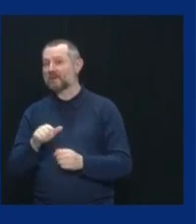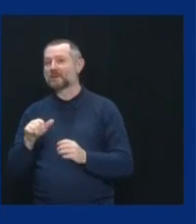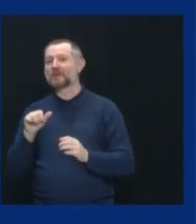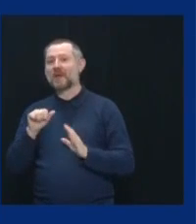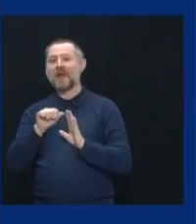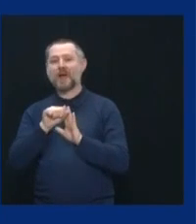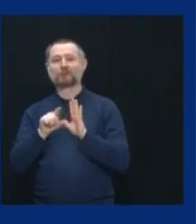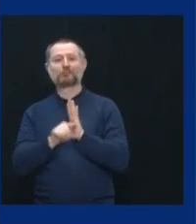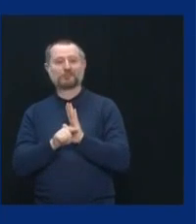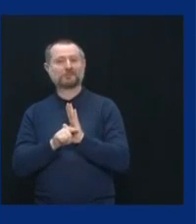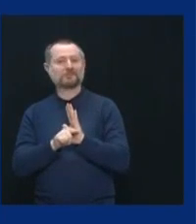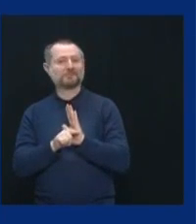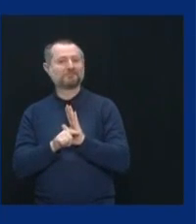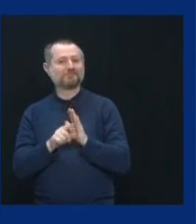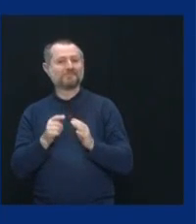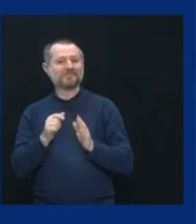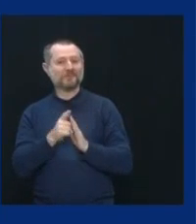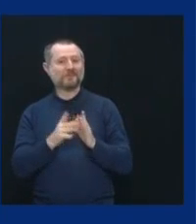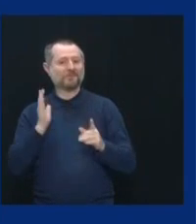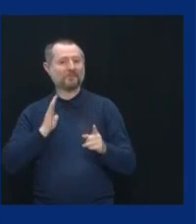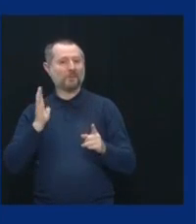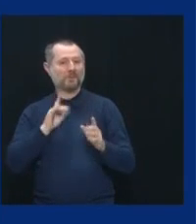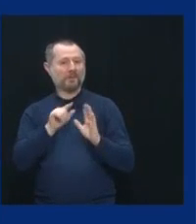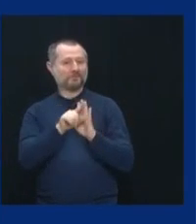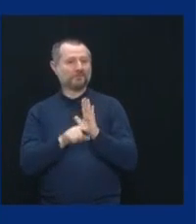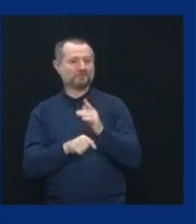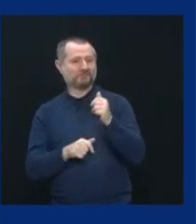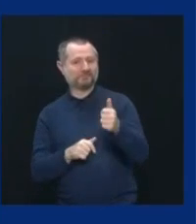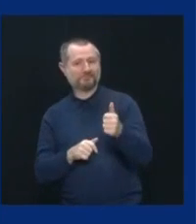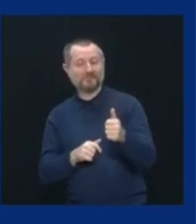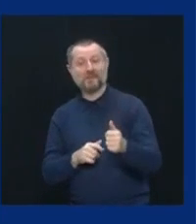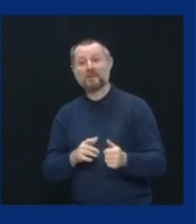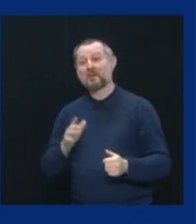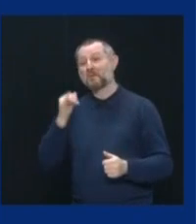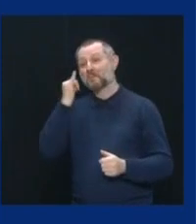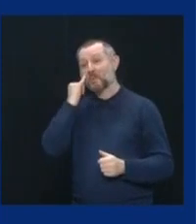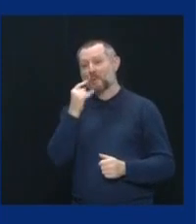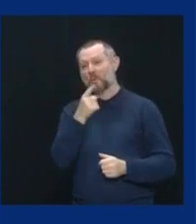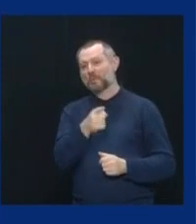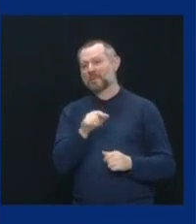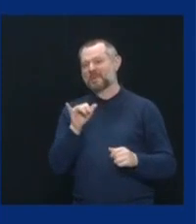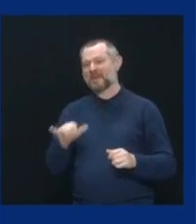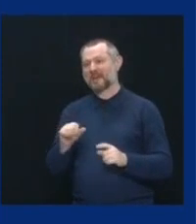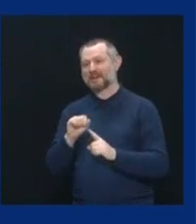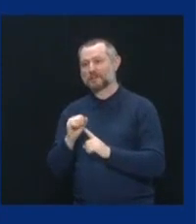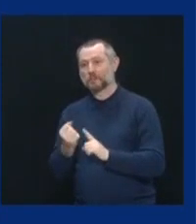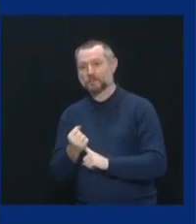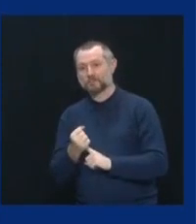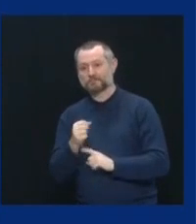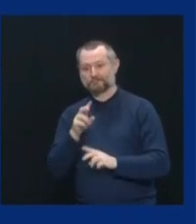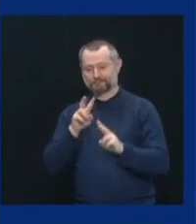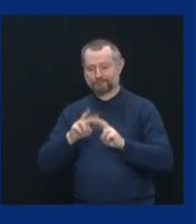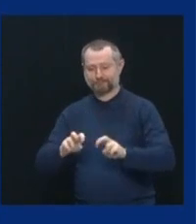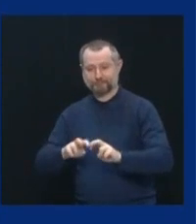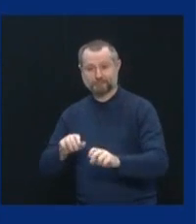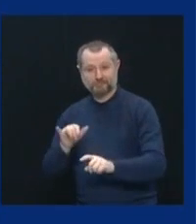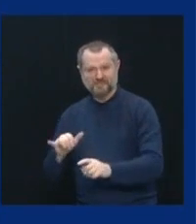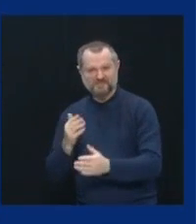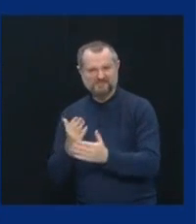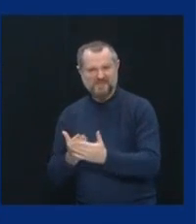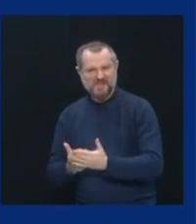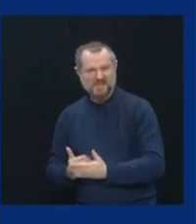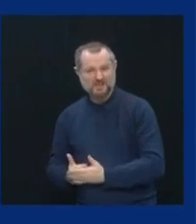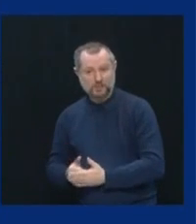General. You're a former Attorney General. If you were in this situation and looked at this fact pattern, would you open